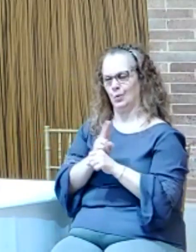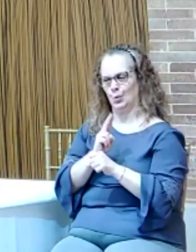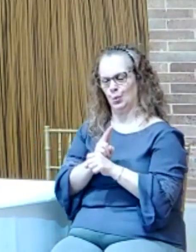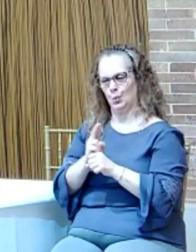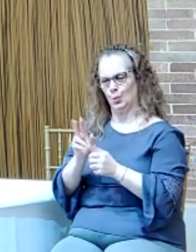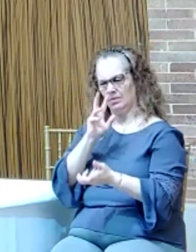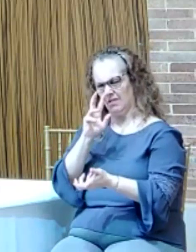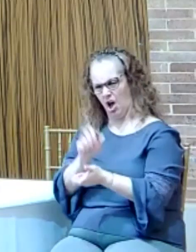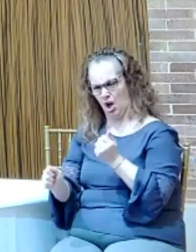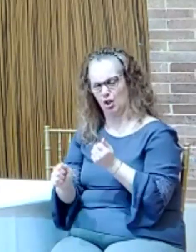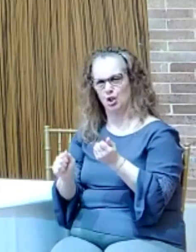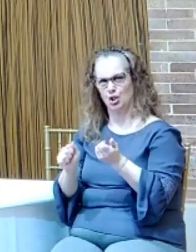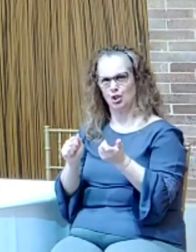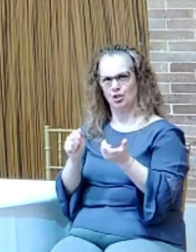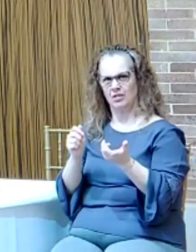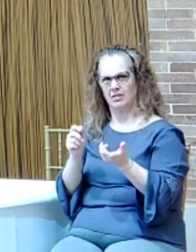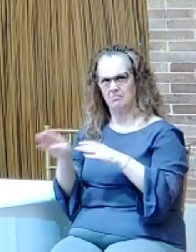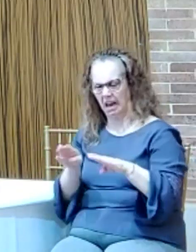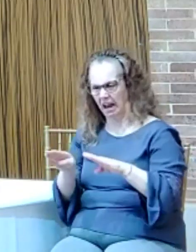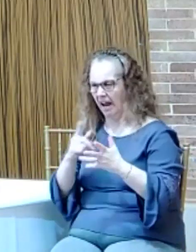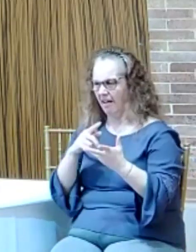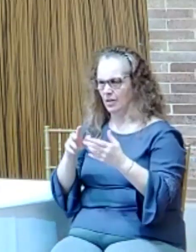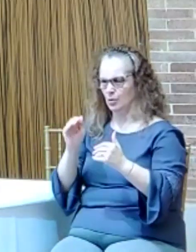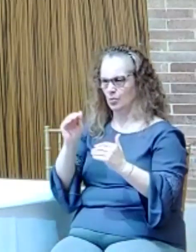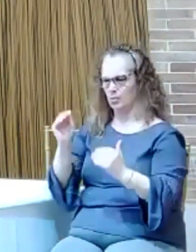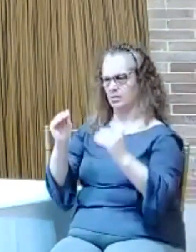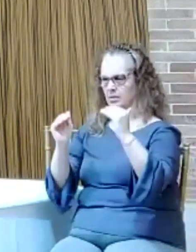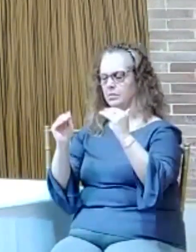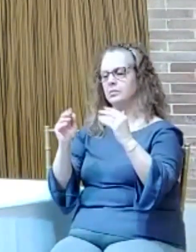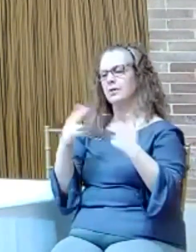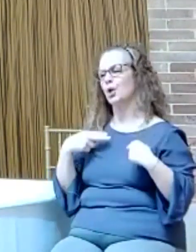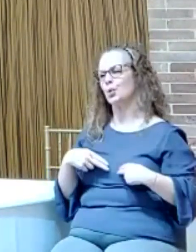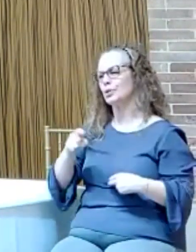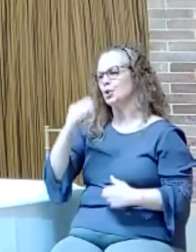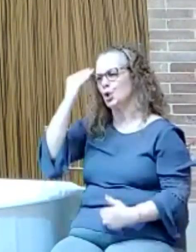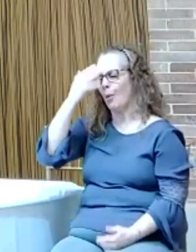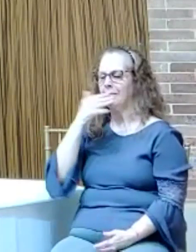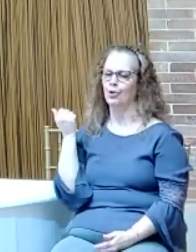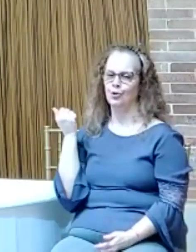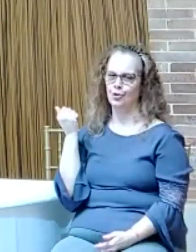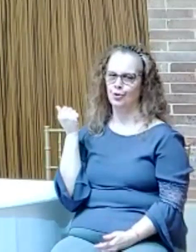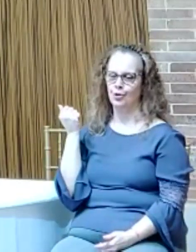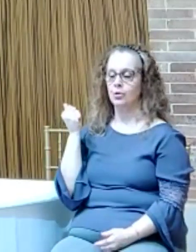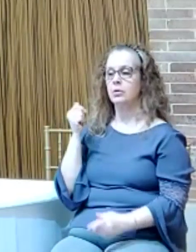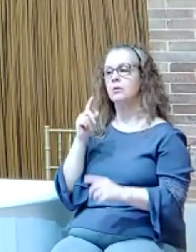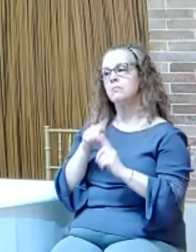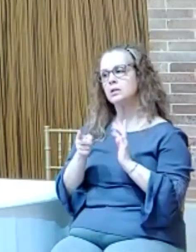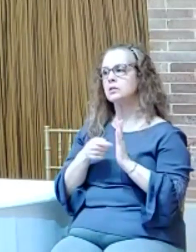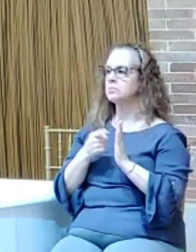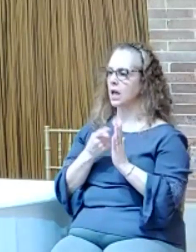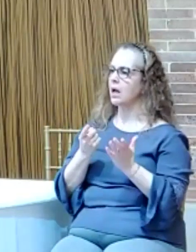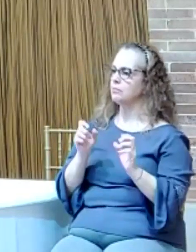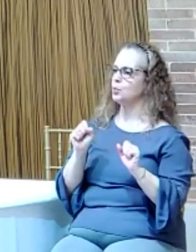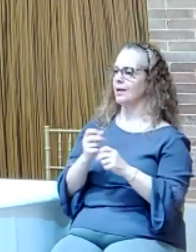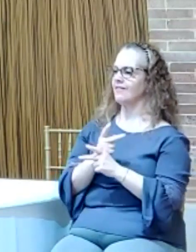assert that um as humans we should know better but then we also find more polite ways to